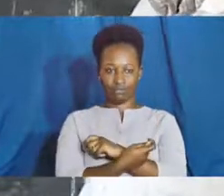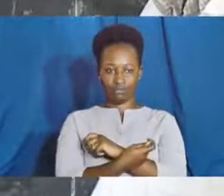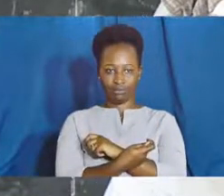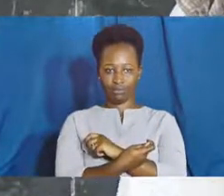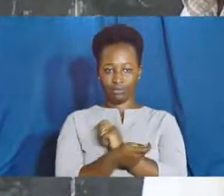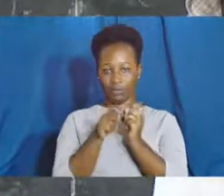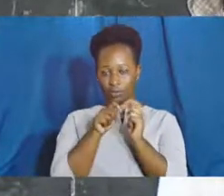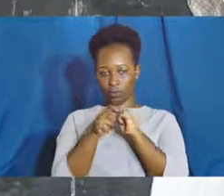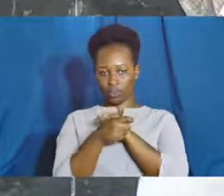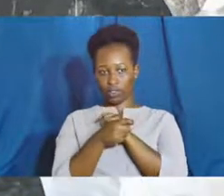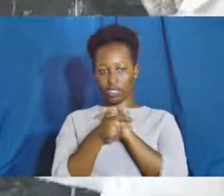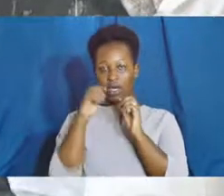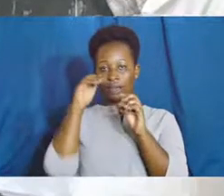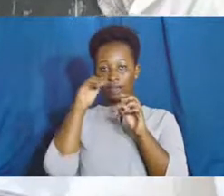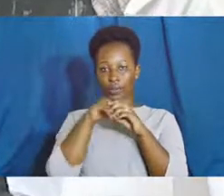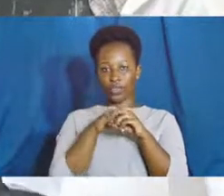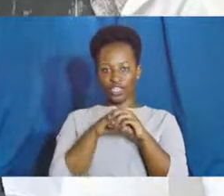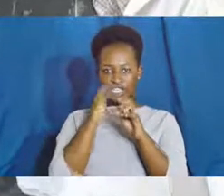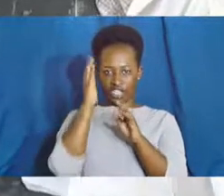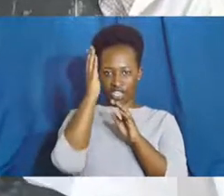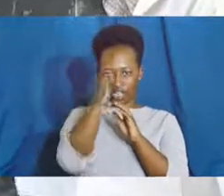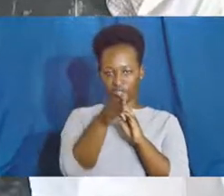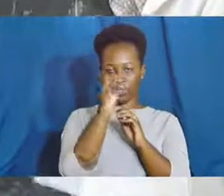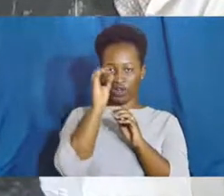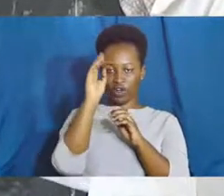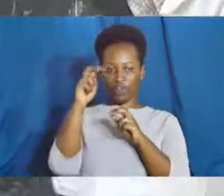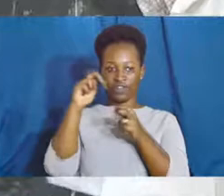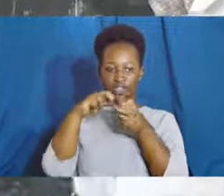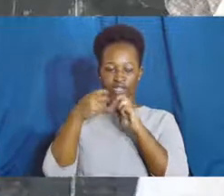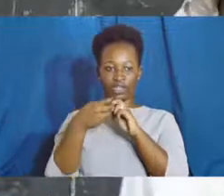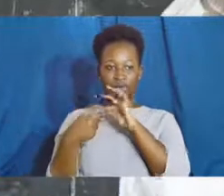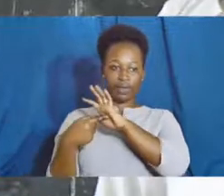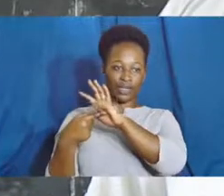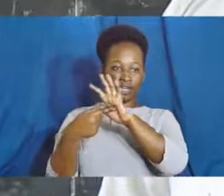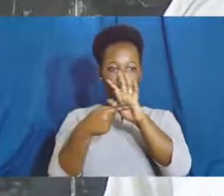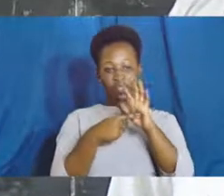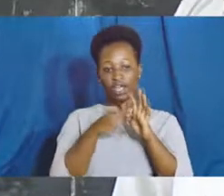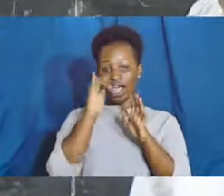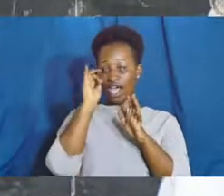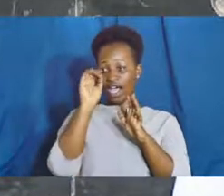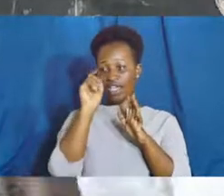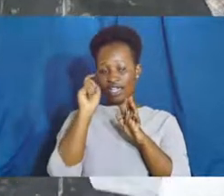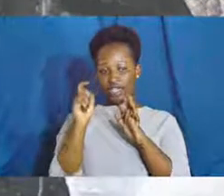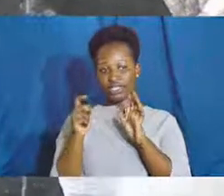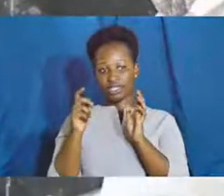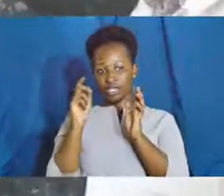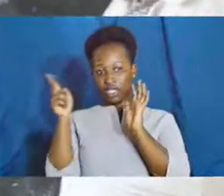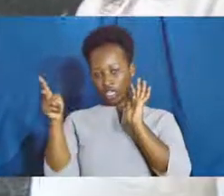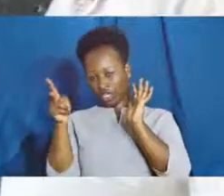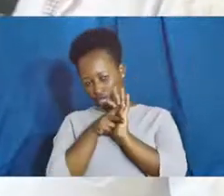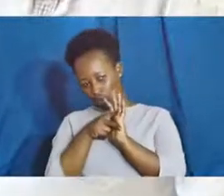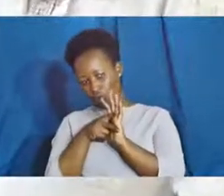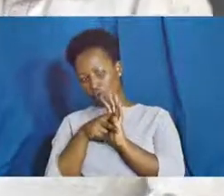recorrected in terms of direction of this current, and then it will show that we have I equals to